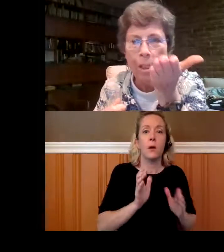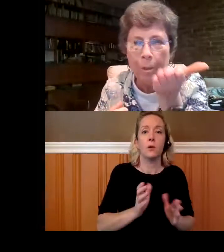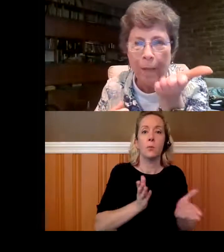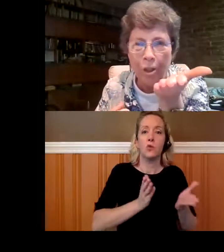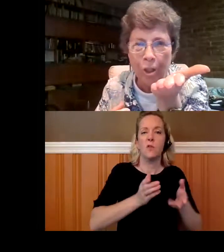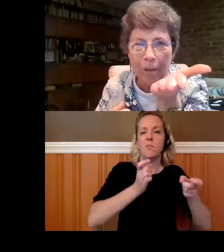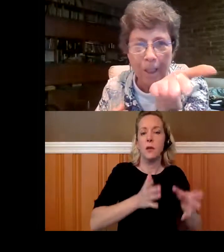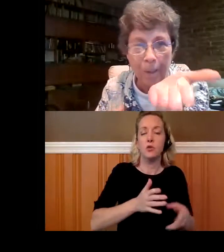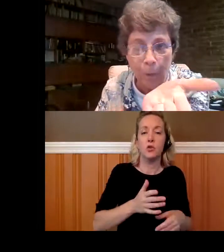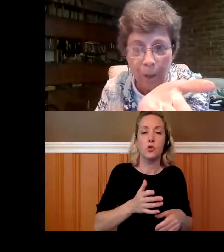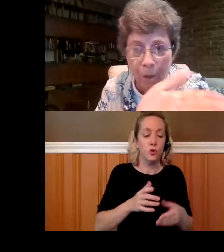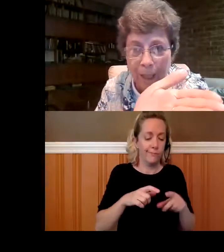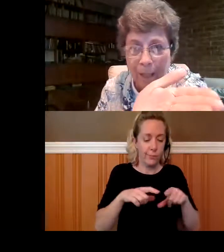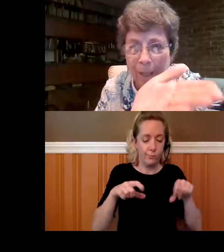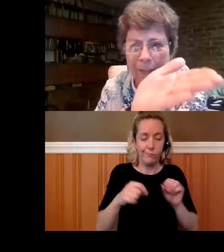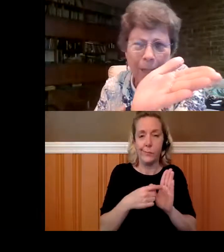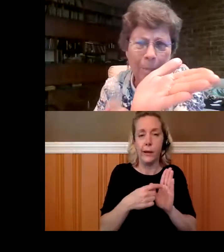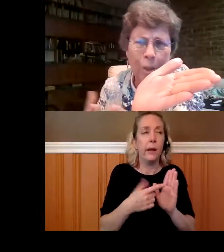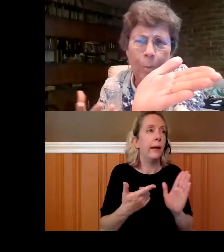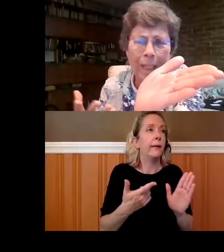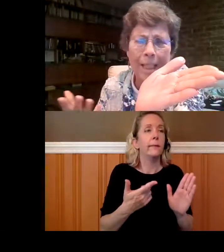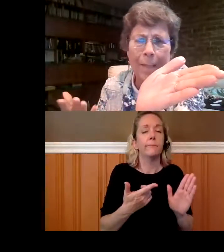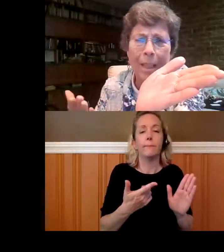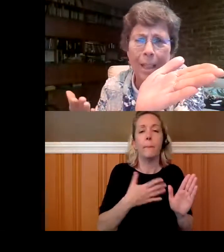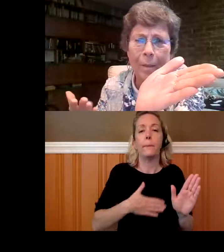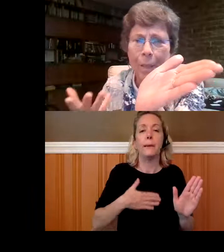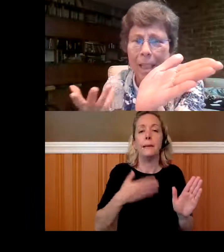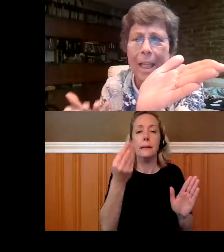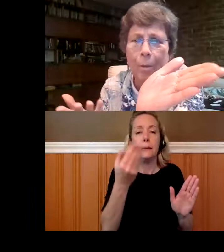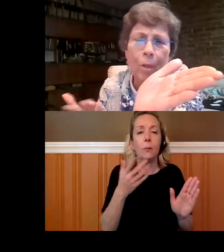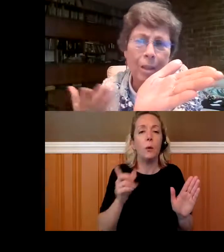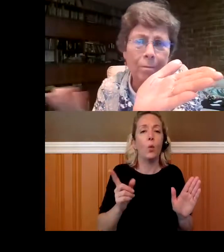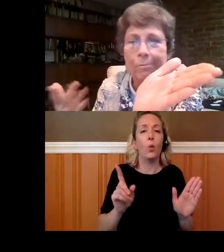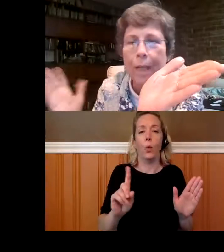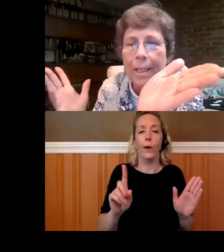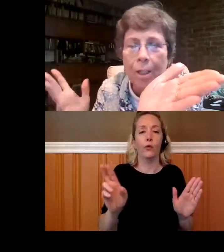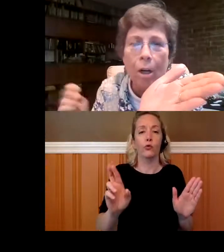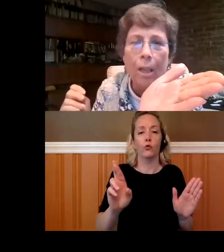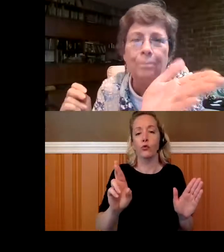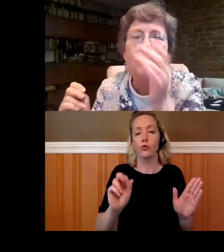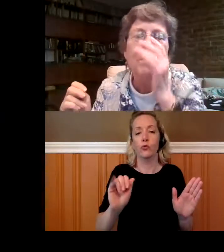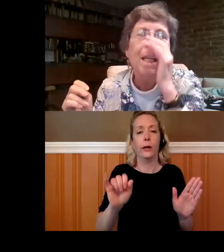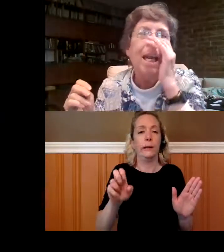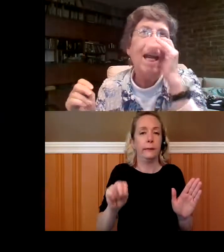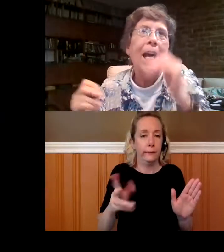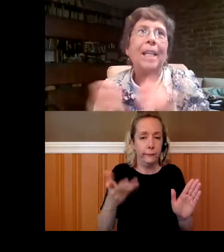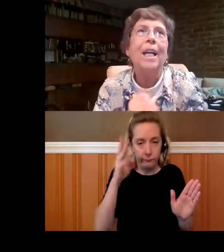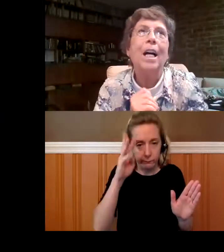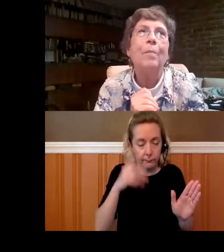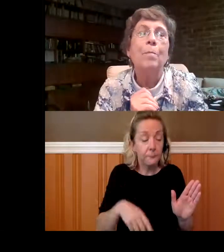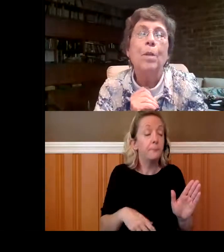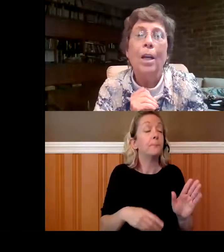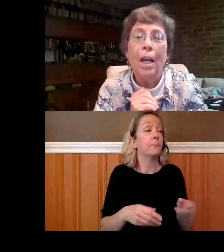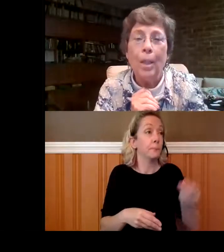And I'm assuming it said something like, please tell me where the raisins are. And the person